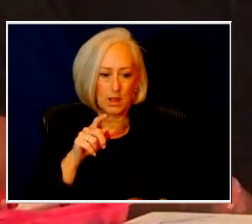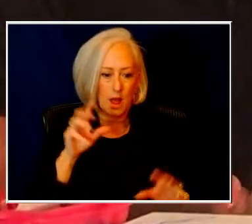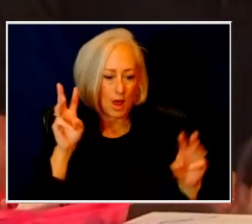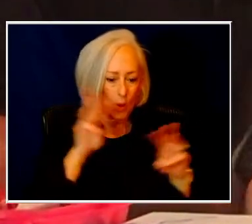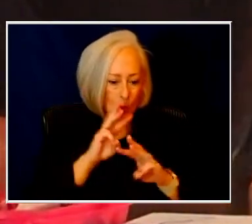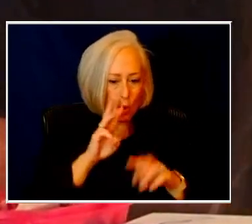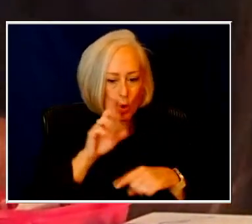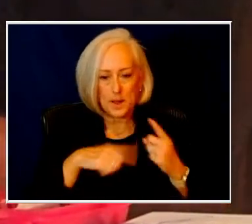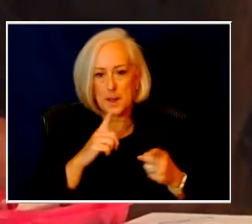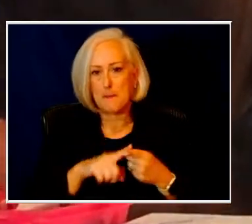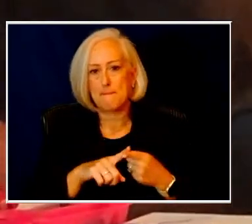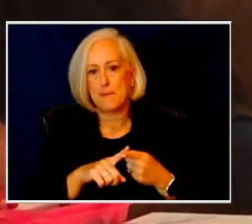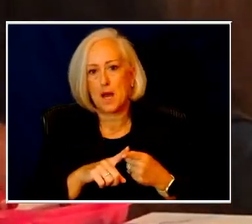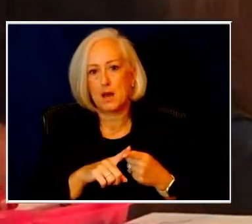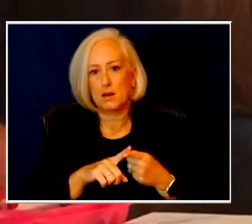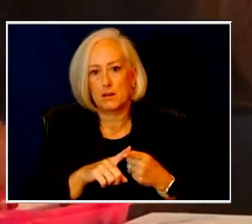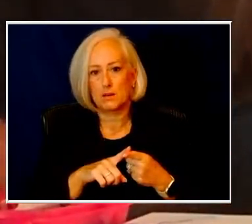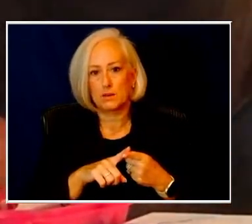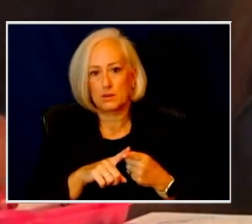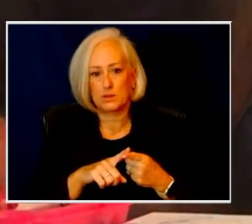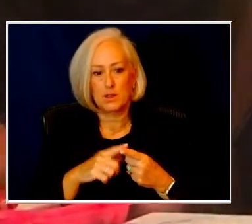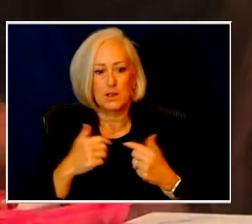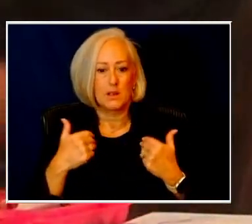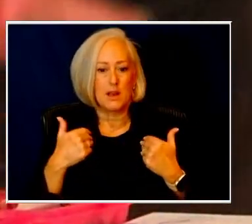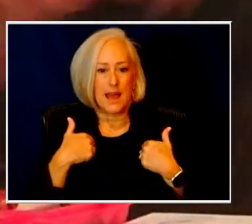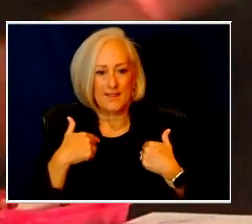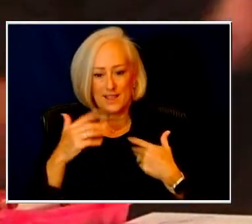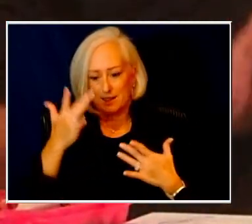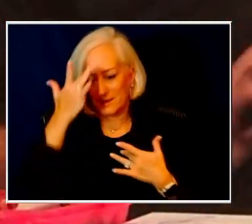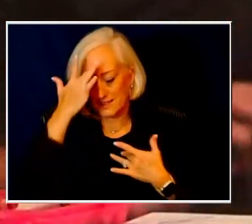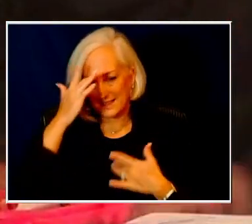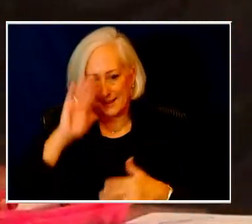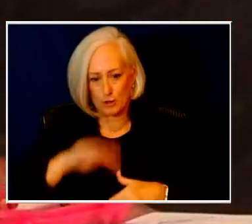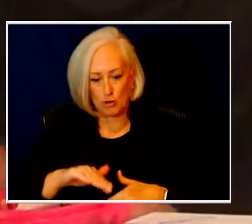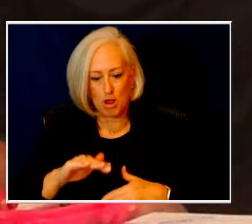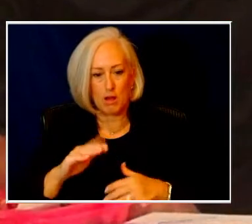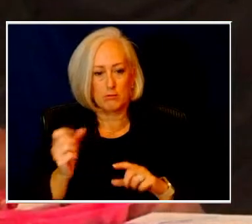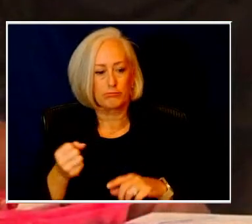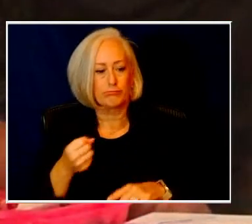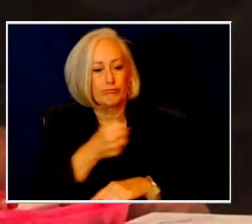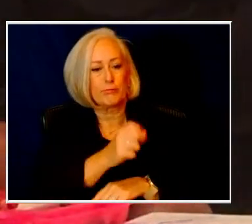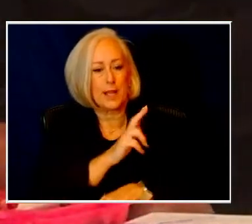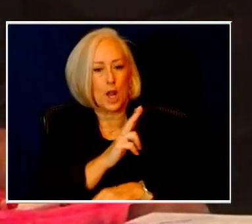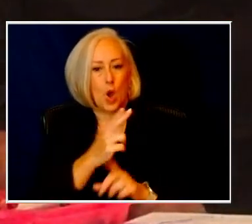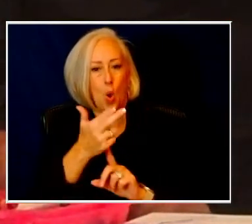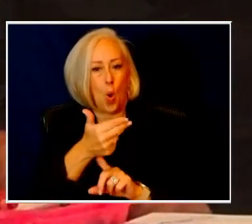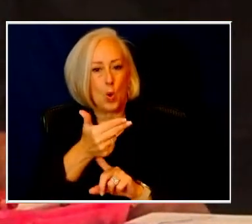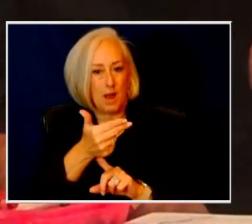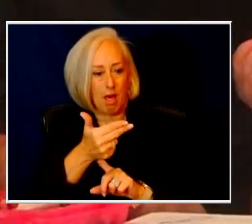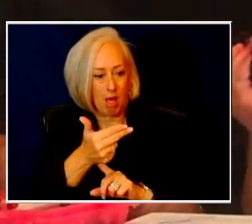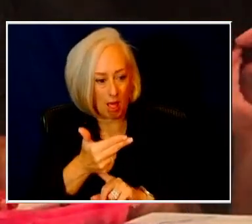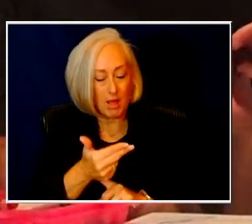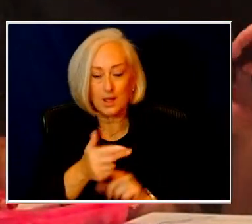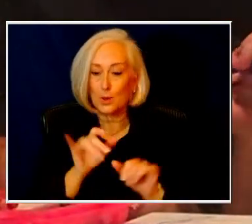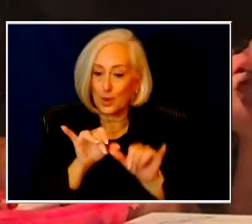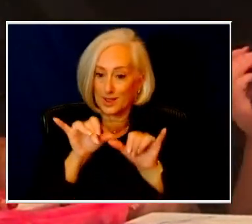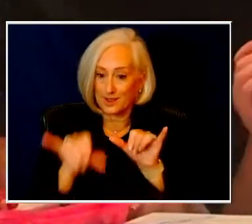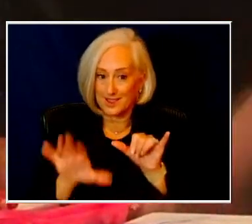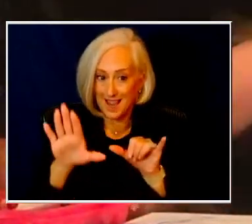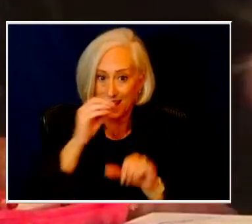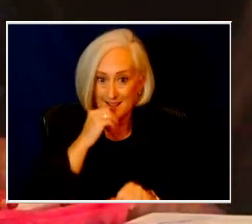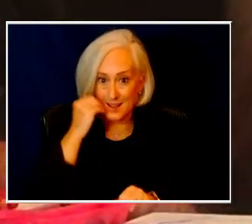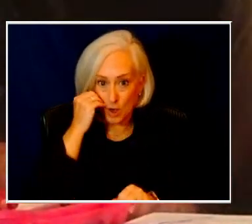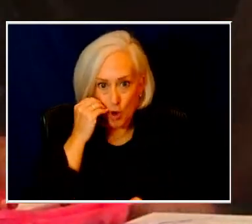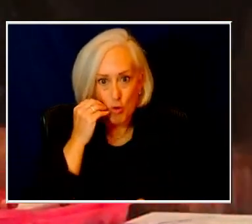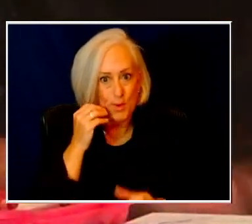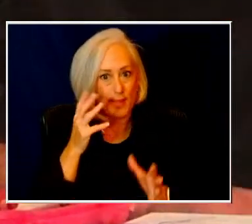potentially immunocompromised kid into a hotel room. Sure. We could stay in their home, and basically they let it